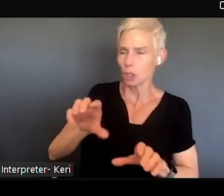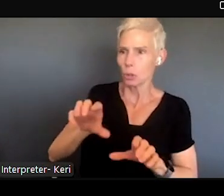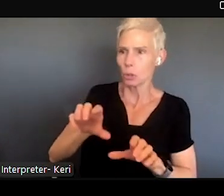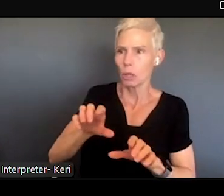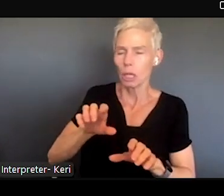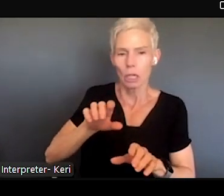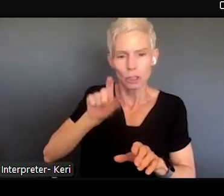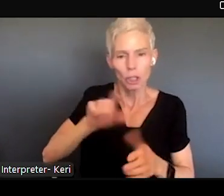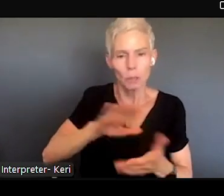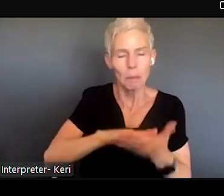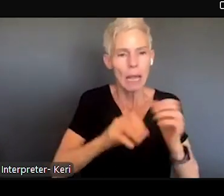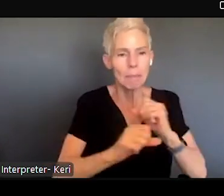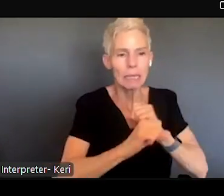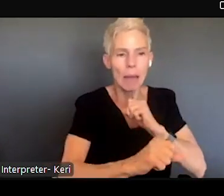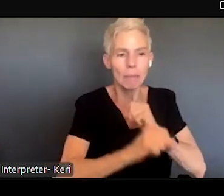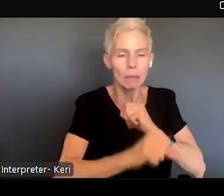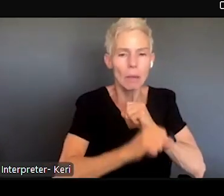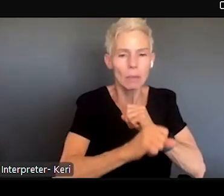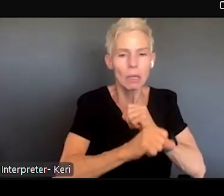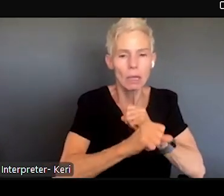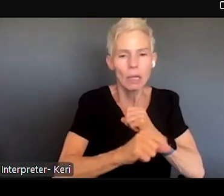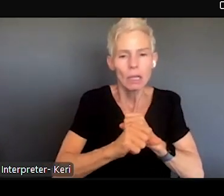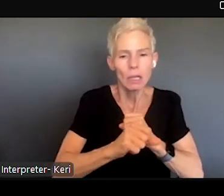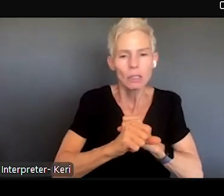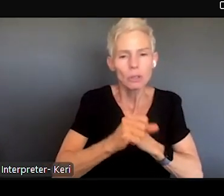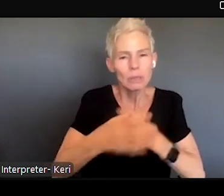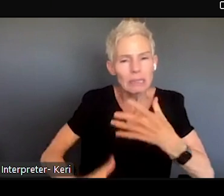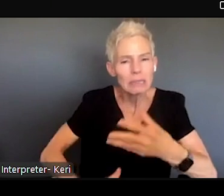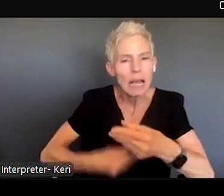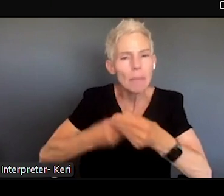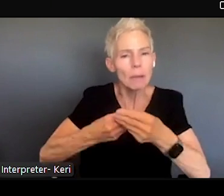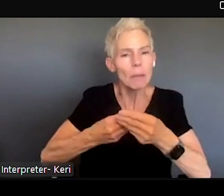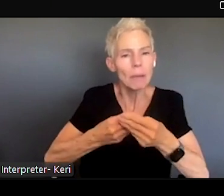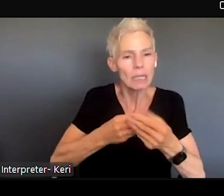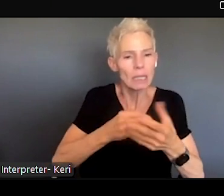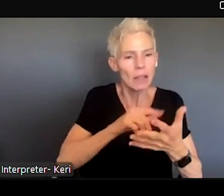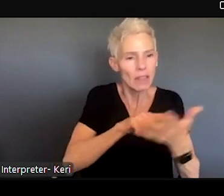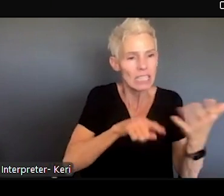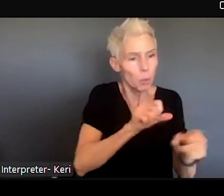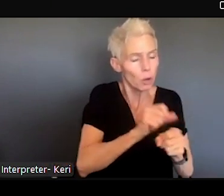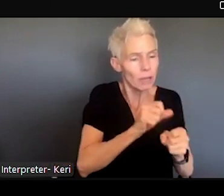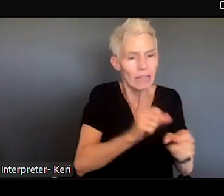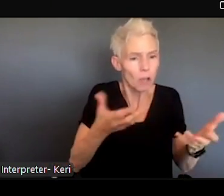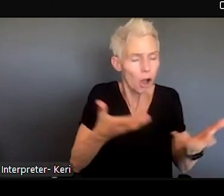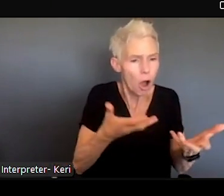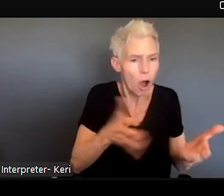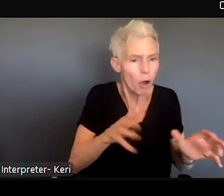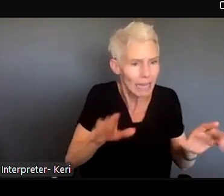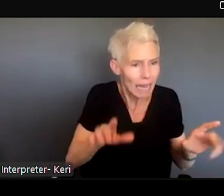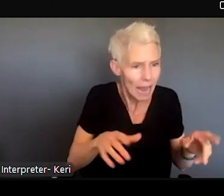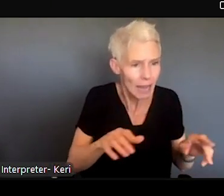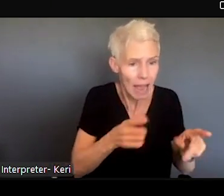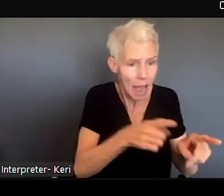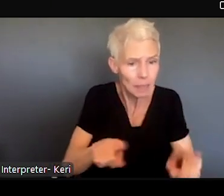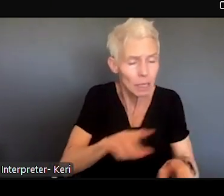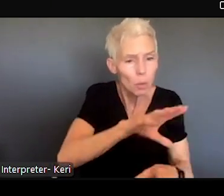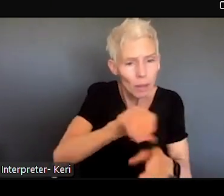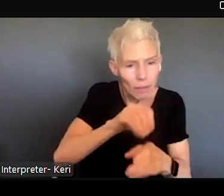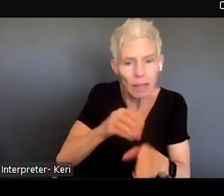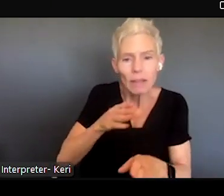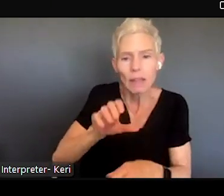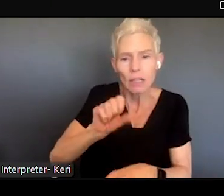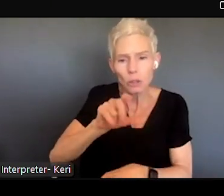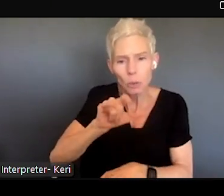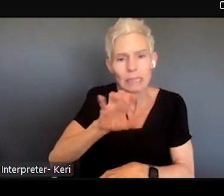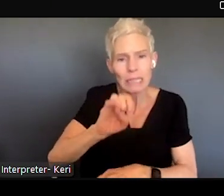a campaign to supplement the work that's already going on in the suicide prevention space. So the concept